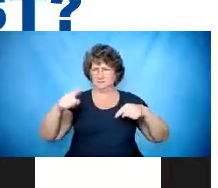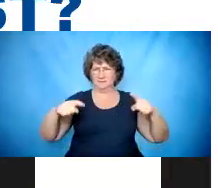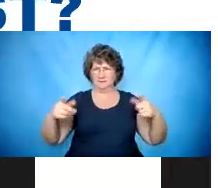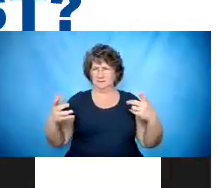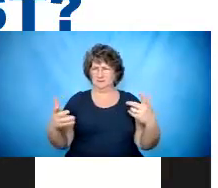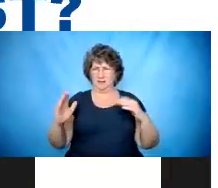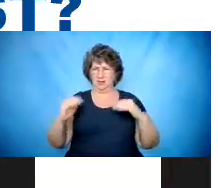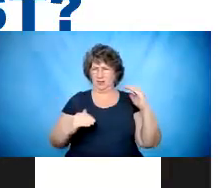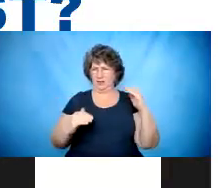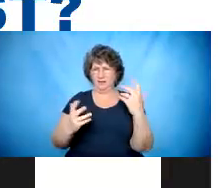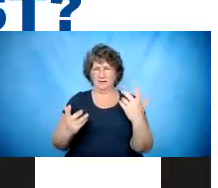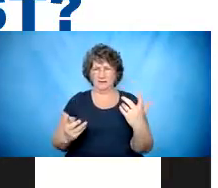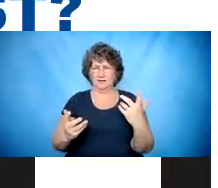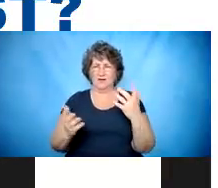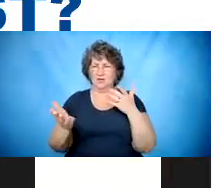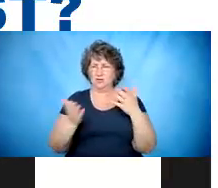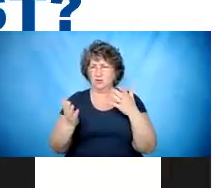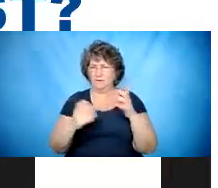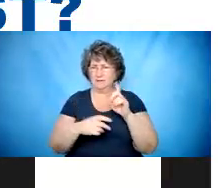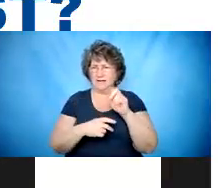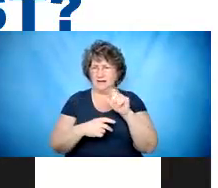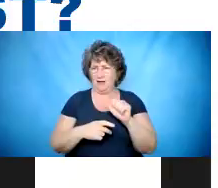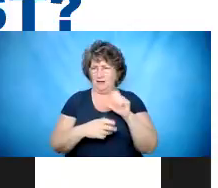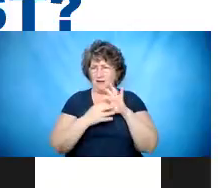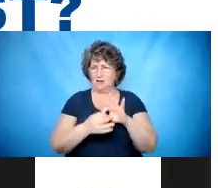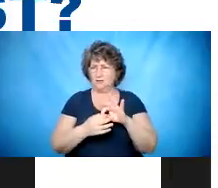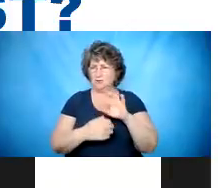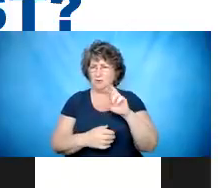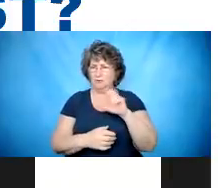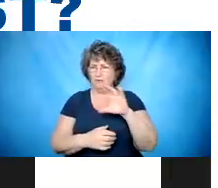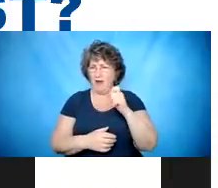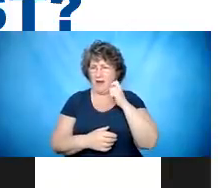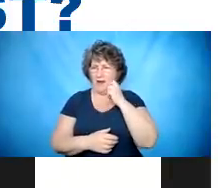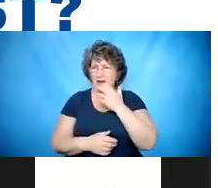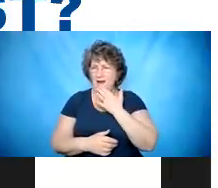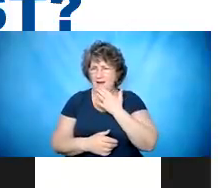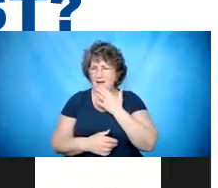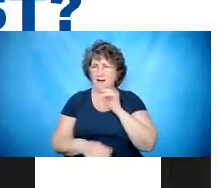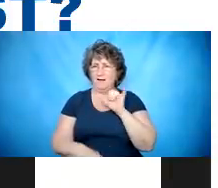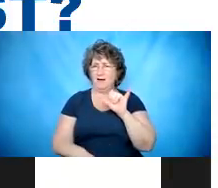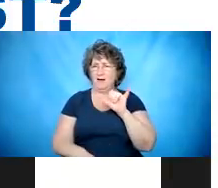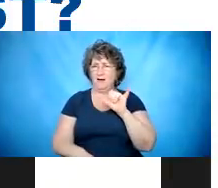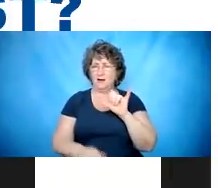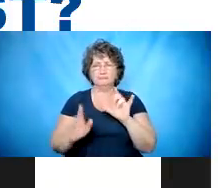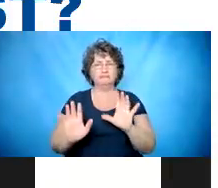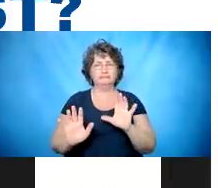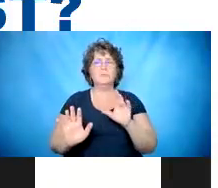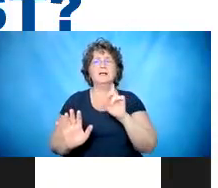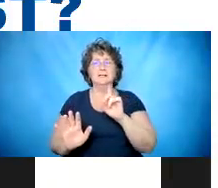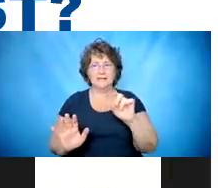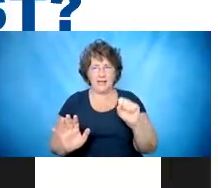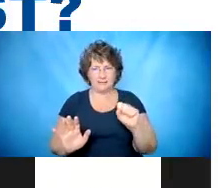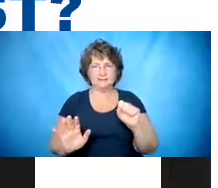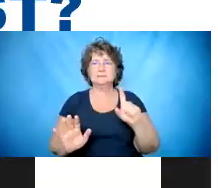throughout all the regional centers in the state. And so in response to this, DDS gave funding for each regional center to